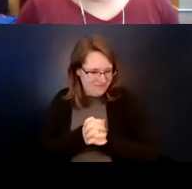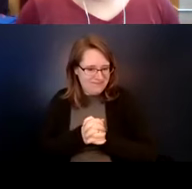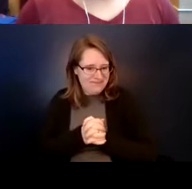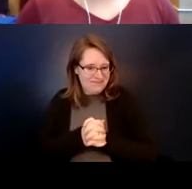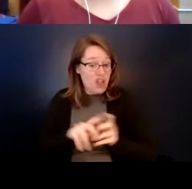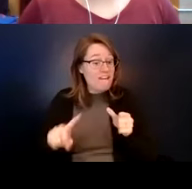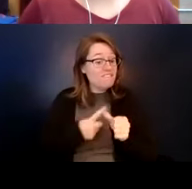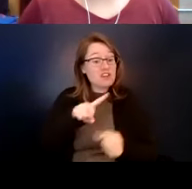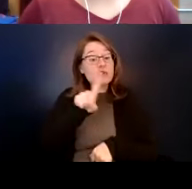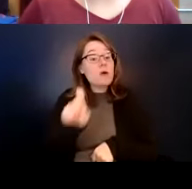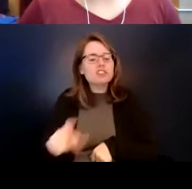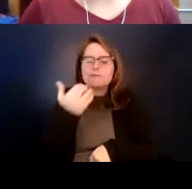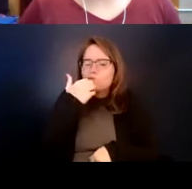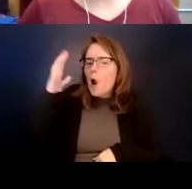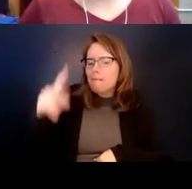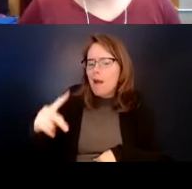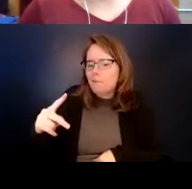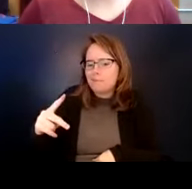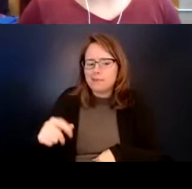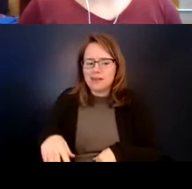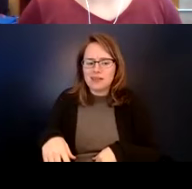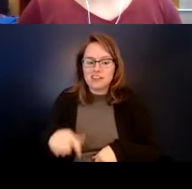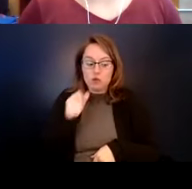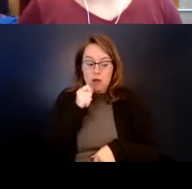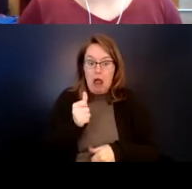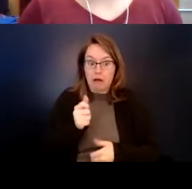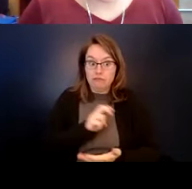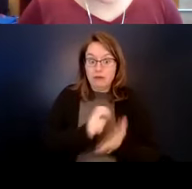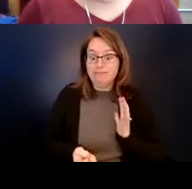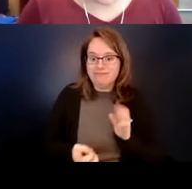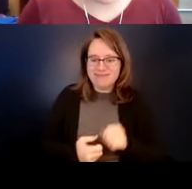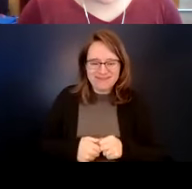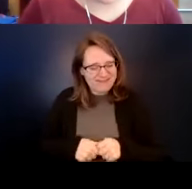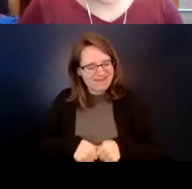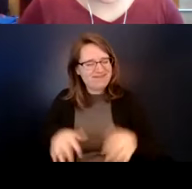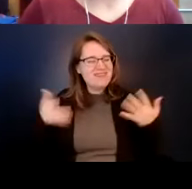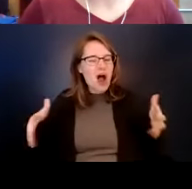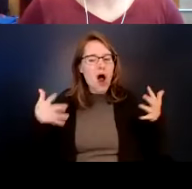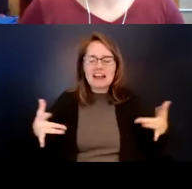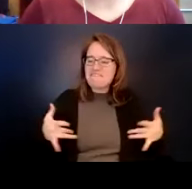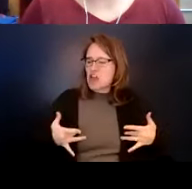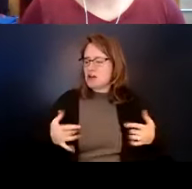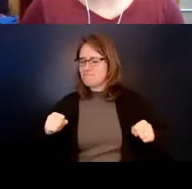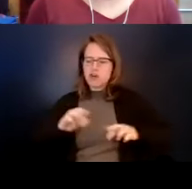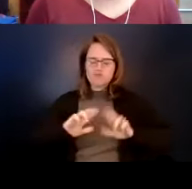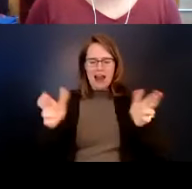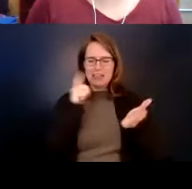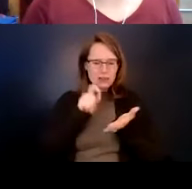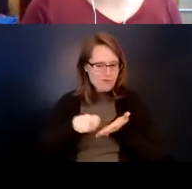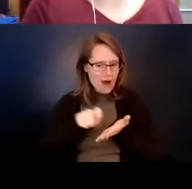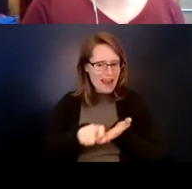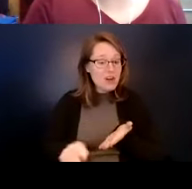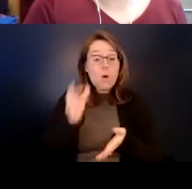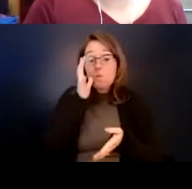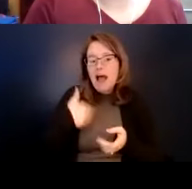is a warm-up, so you're not jumping into the prompts cold. You'll already be in the writing mindset. I'm going to give us 5 minutes